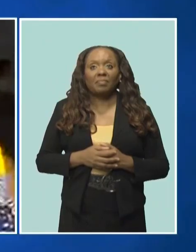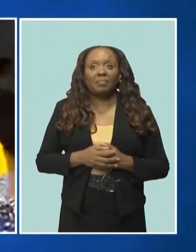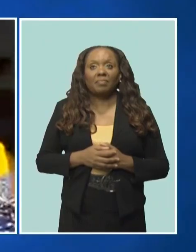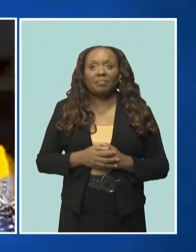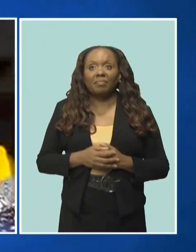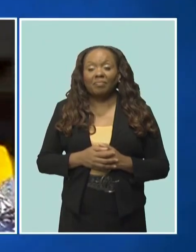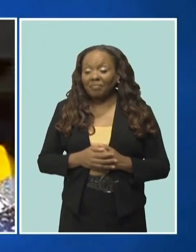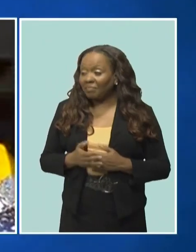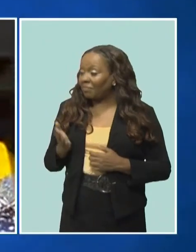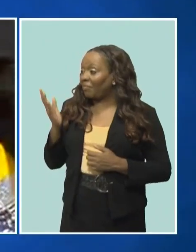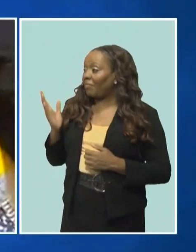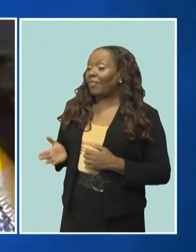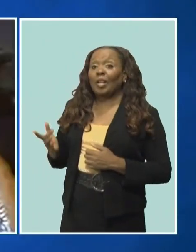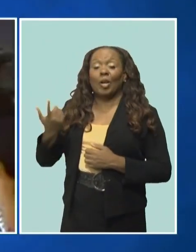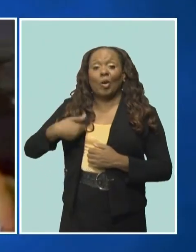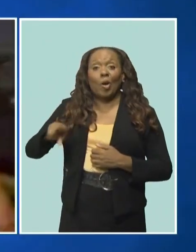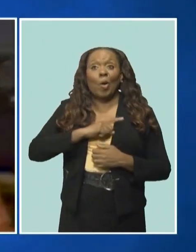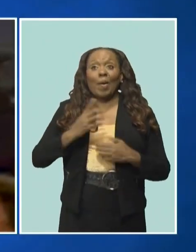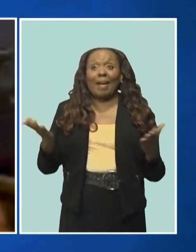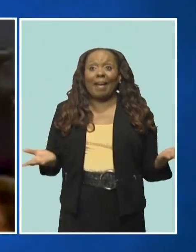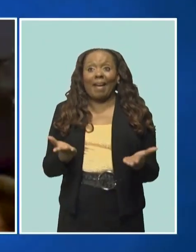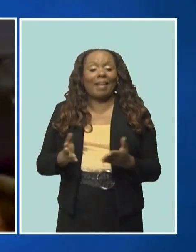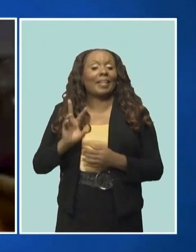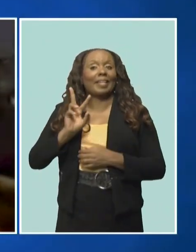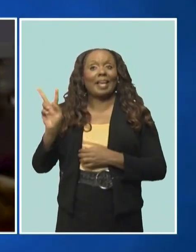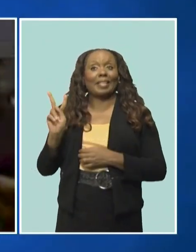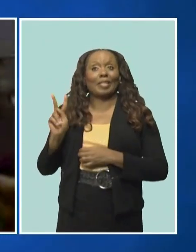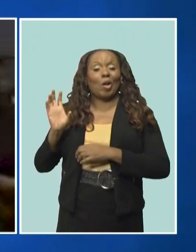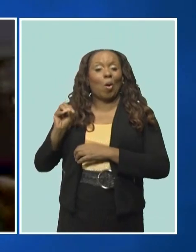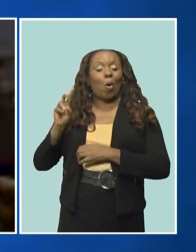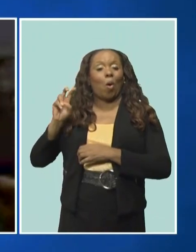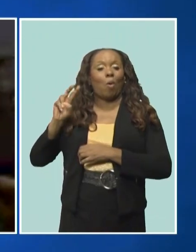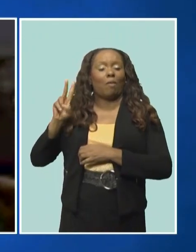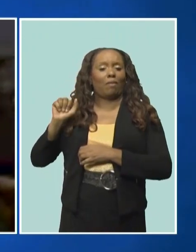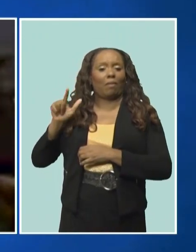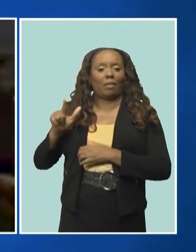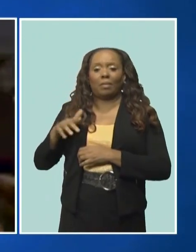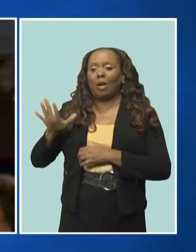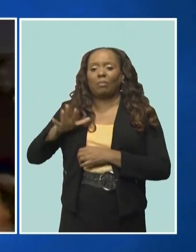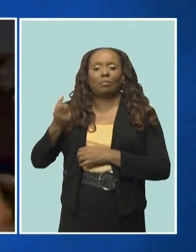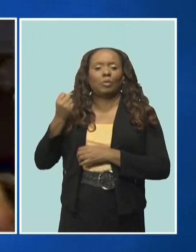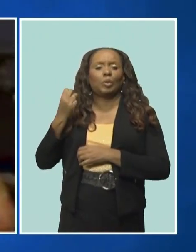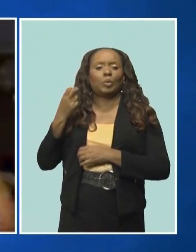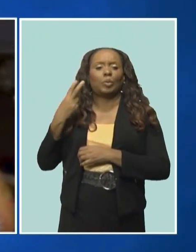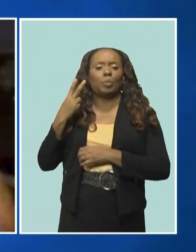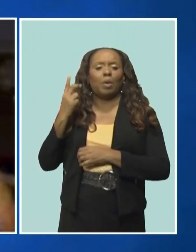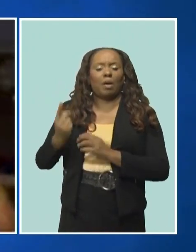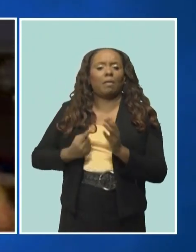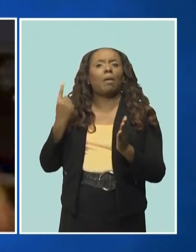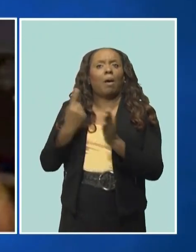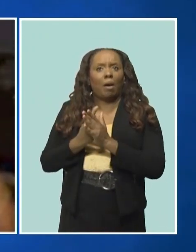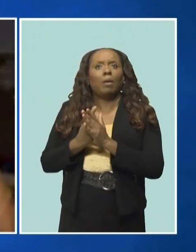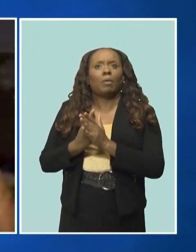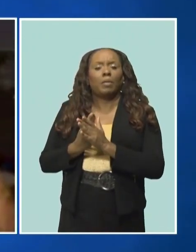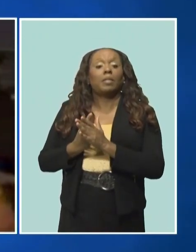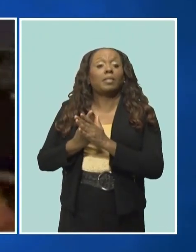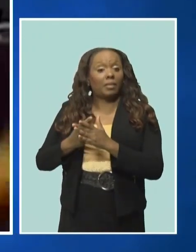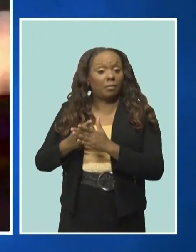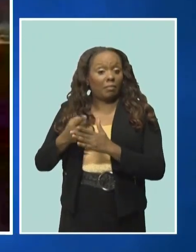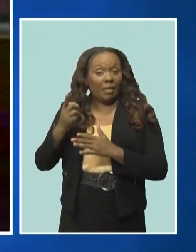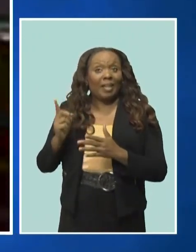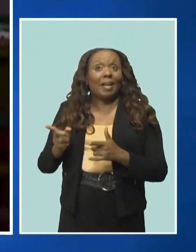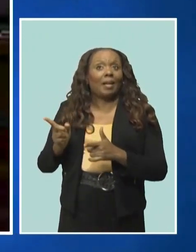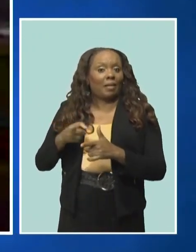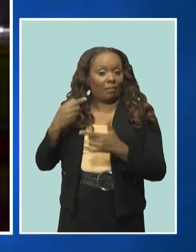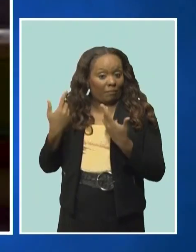we're here at Kensington Oval right now with just about 12 hours to go before the start of the ICC Men's T20 World Cup. Well,